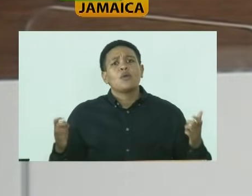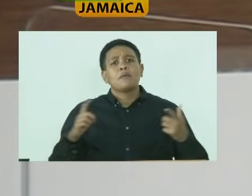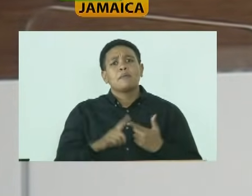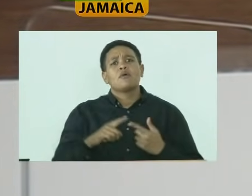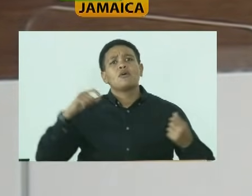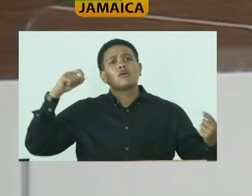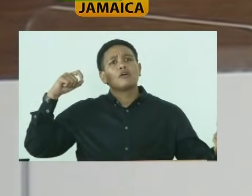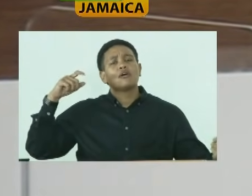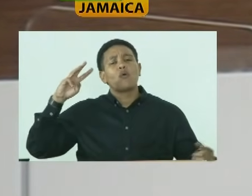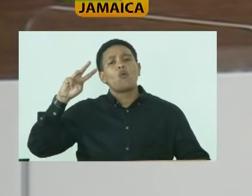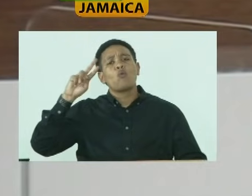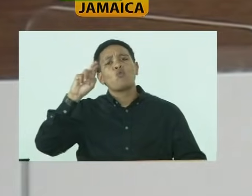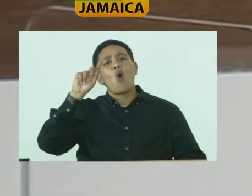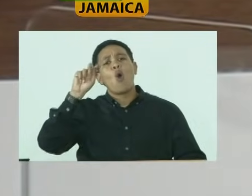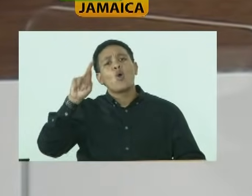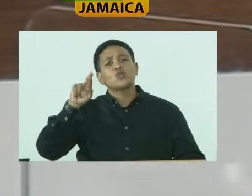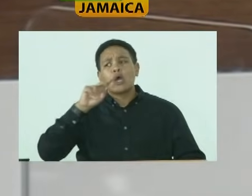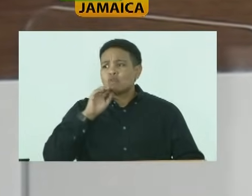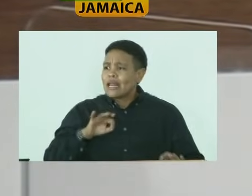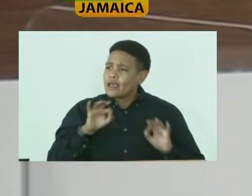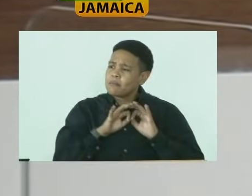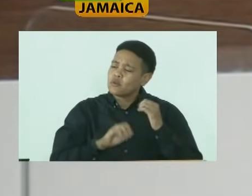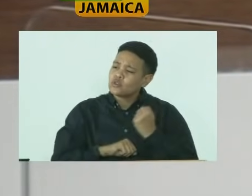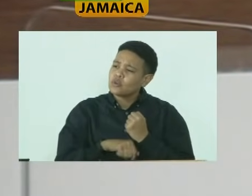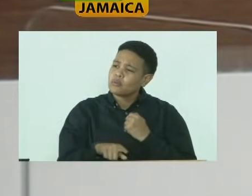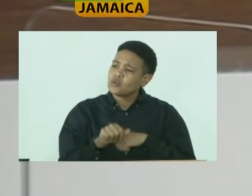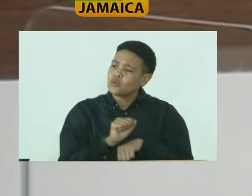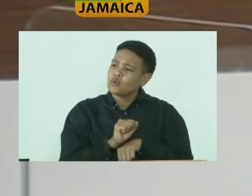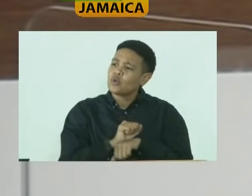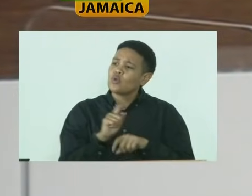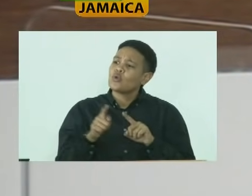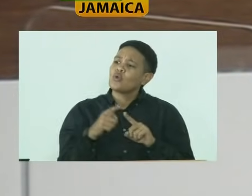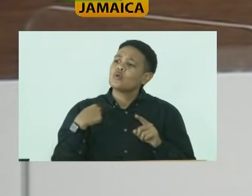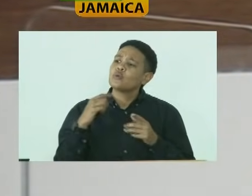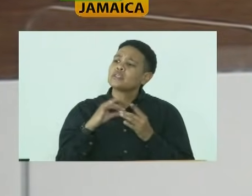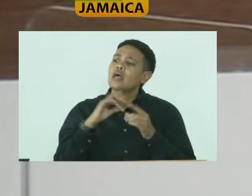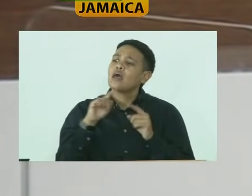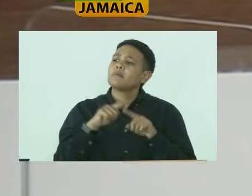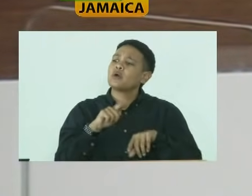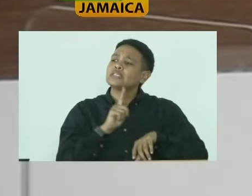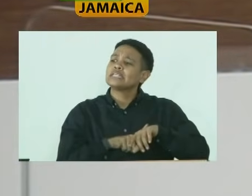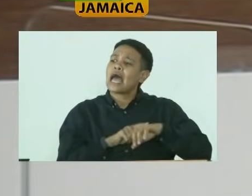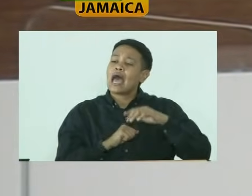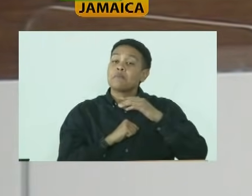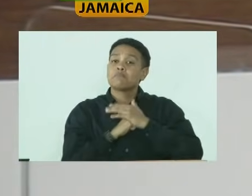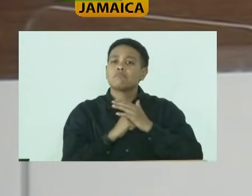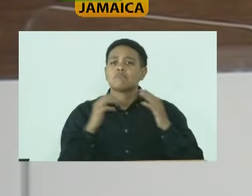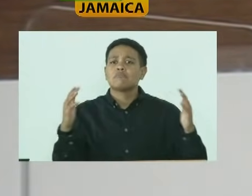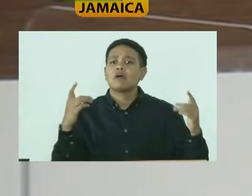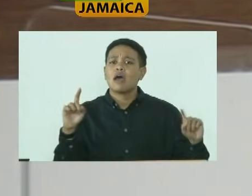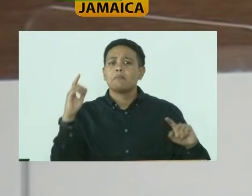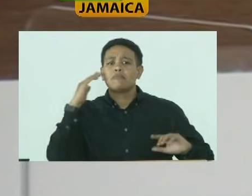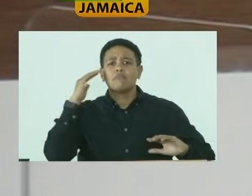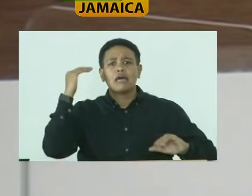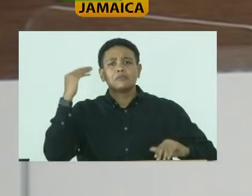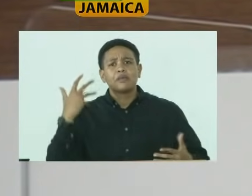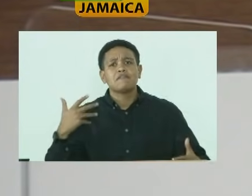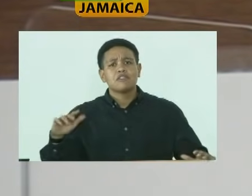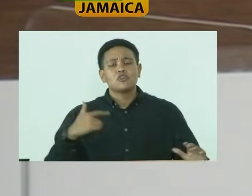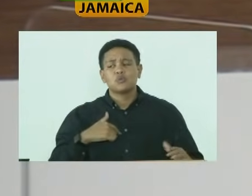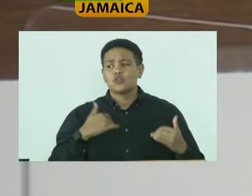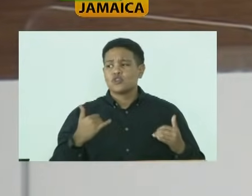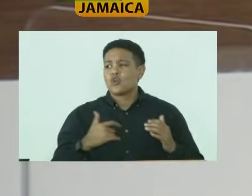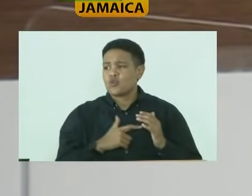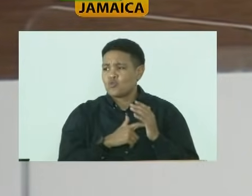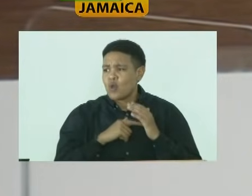the execution of this work. So that when we are talking about timelines, Madam Speaker, for completion, we are now required